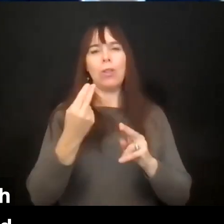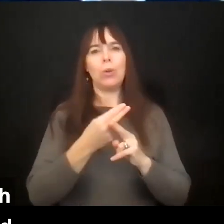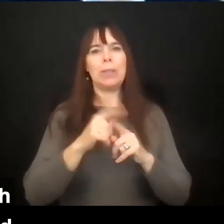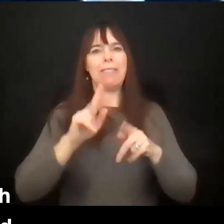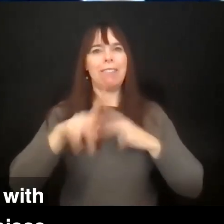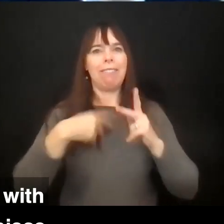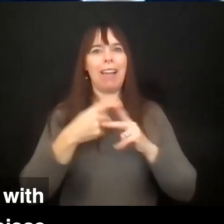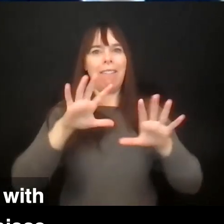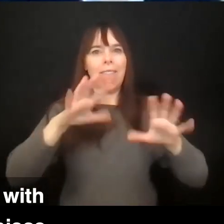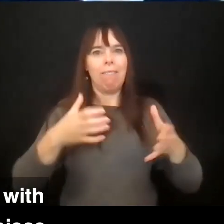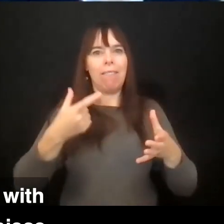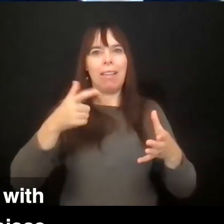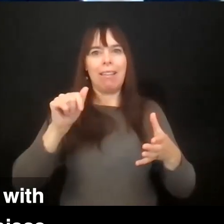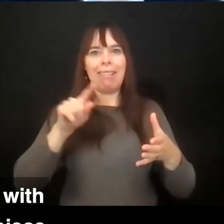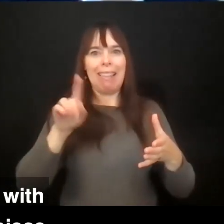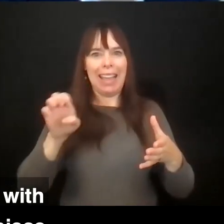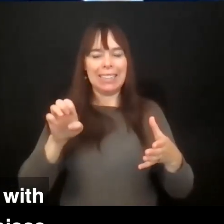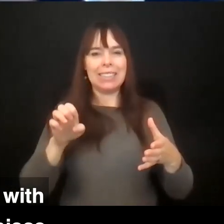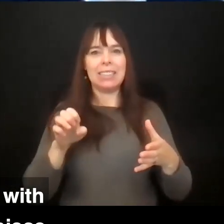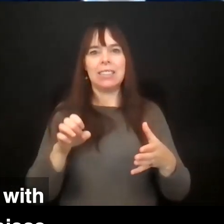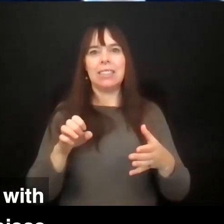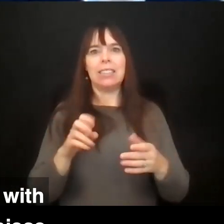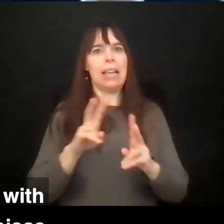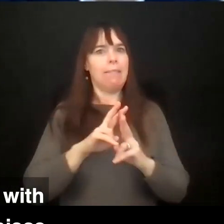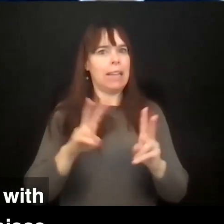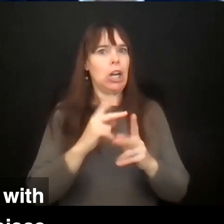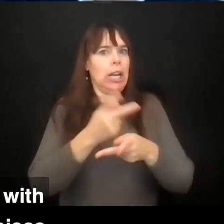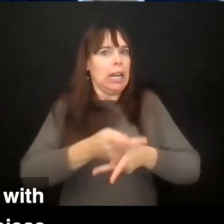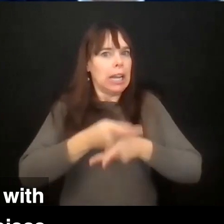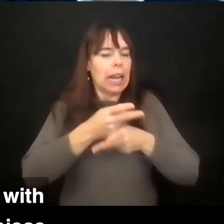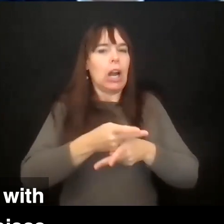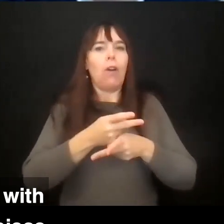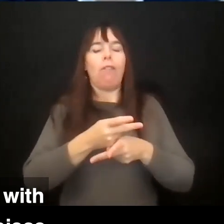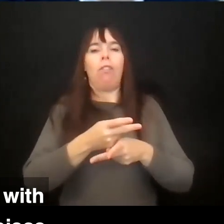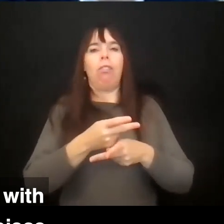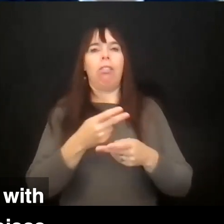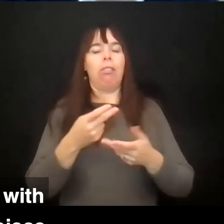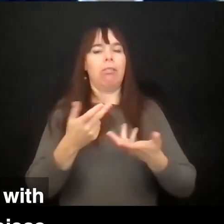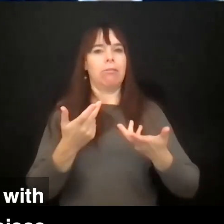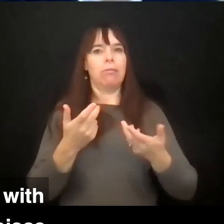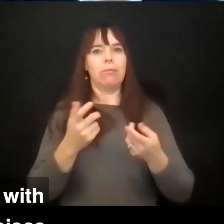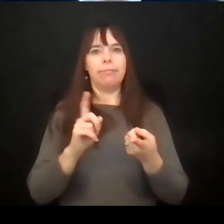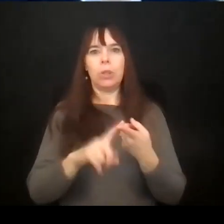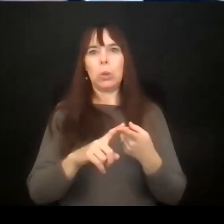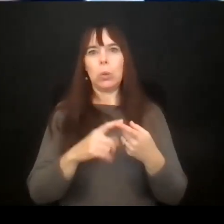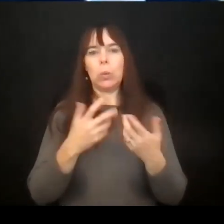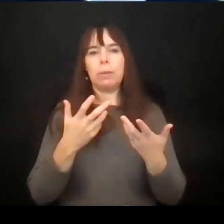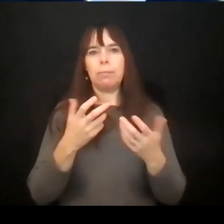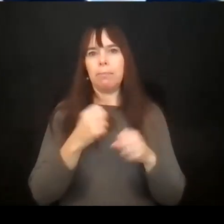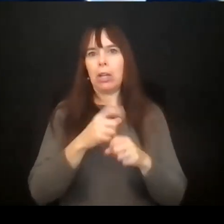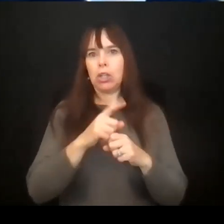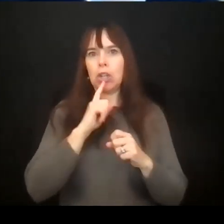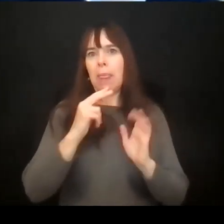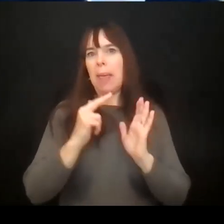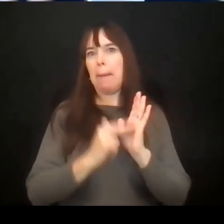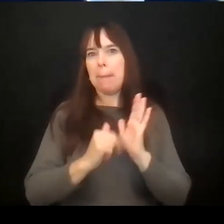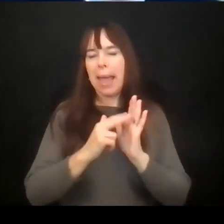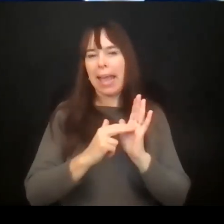used and being very careful with painting